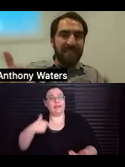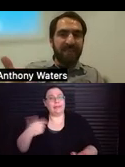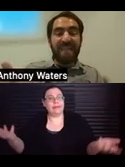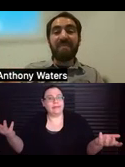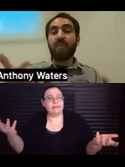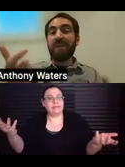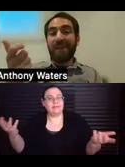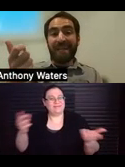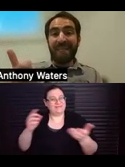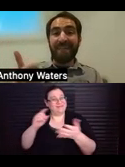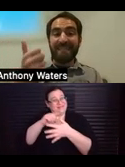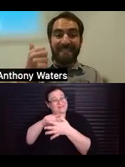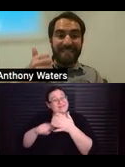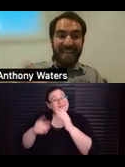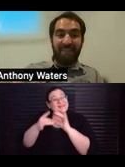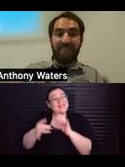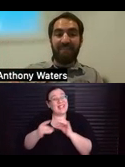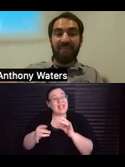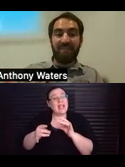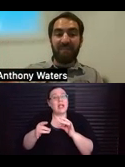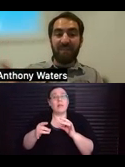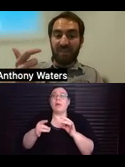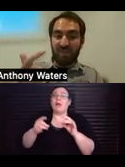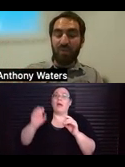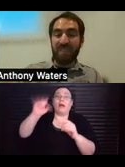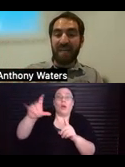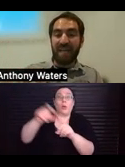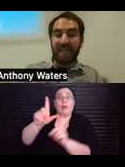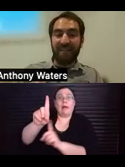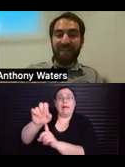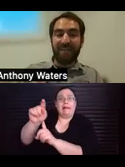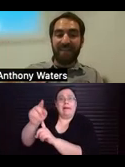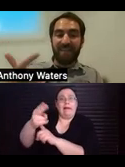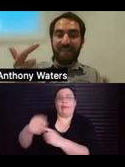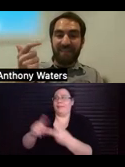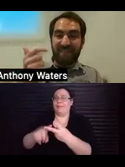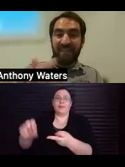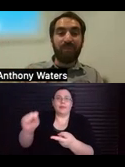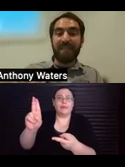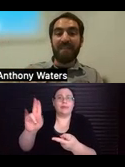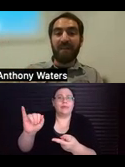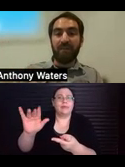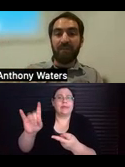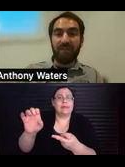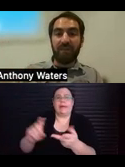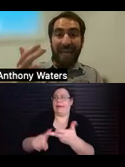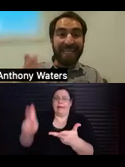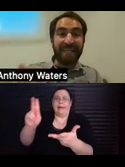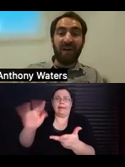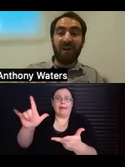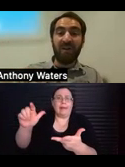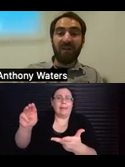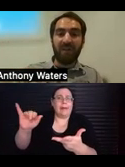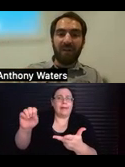The kinds of statements where you're not hearing death, suicide, kill myself, end